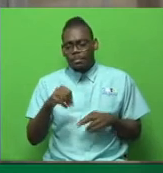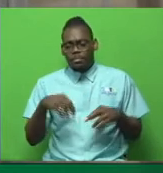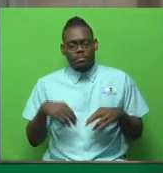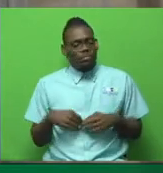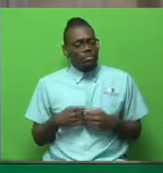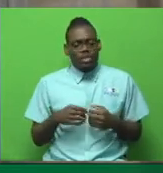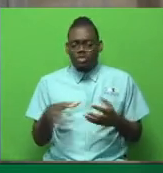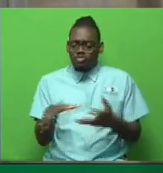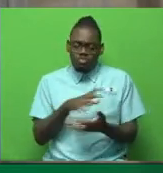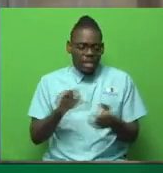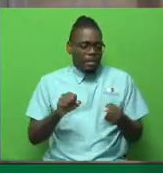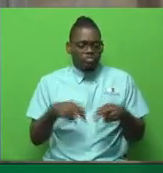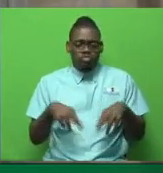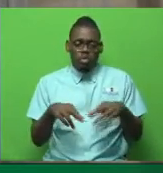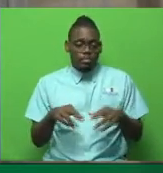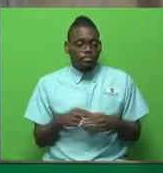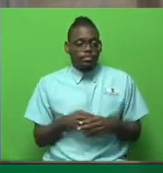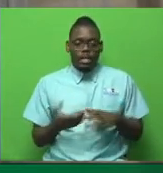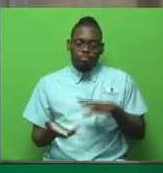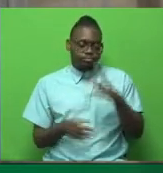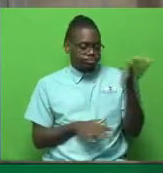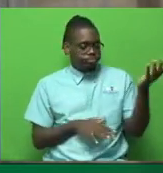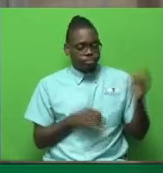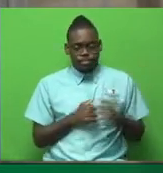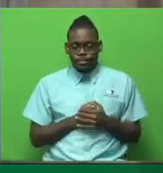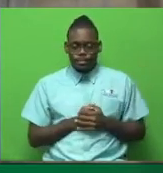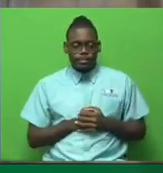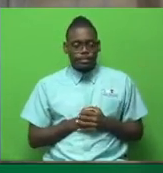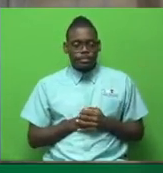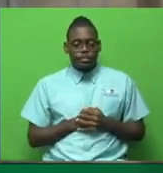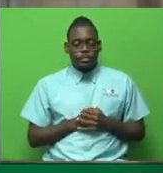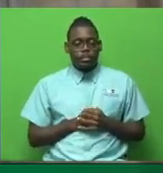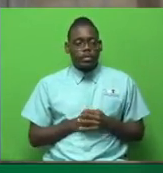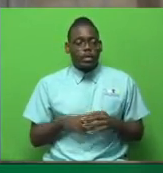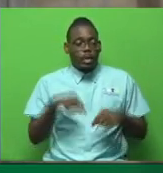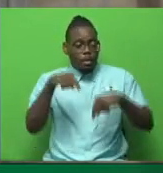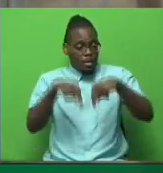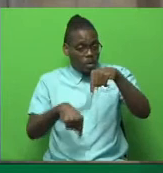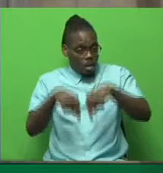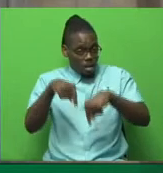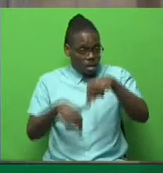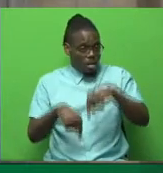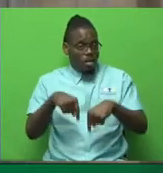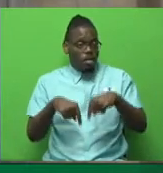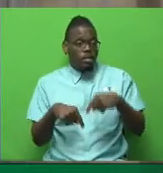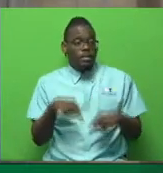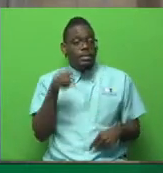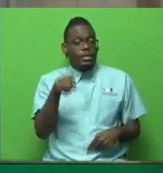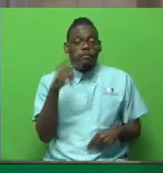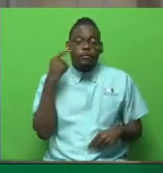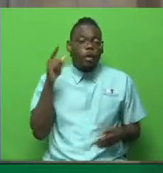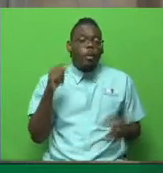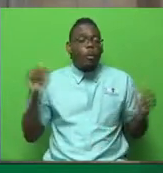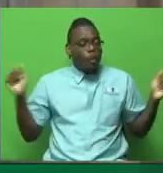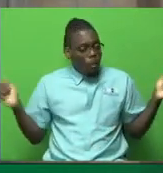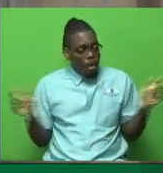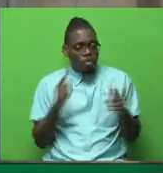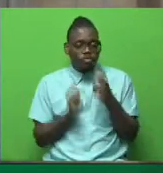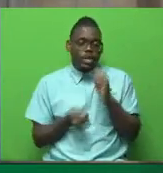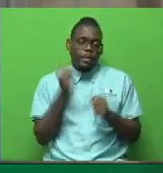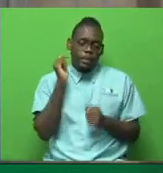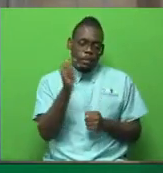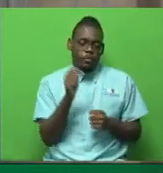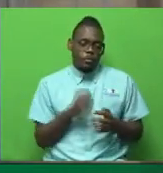expensive to use them the oil and gas of this country belongs to every single citizen of Trinidad and Tobago